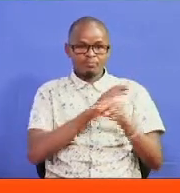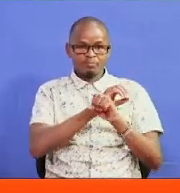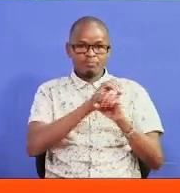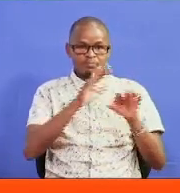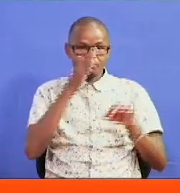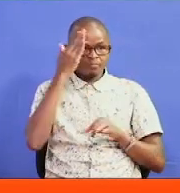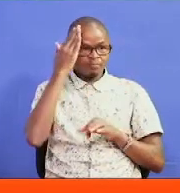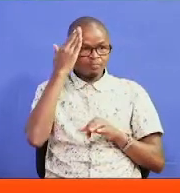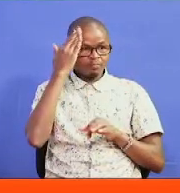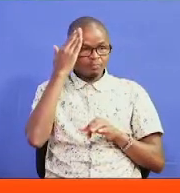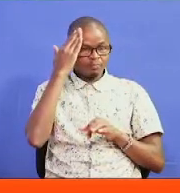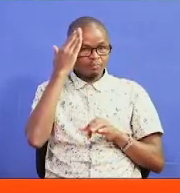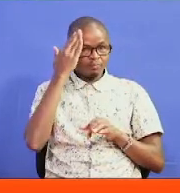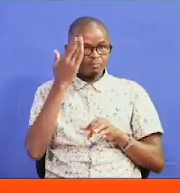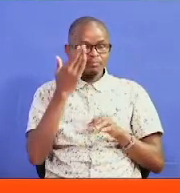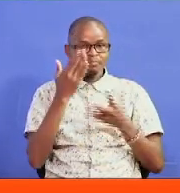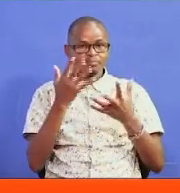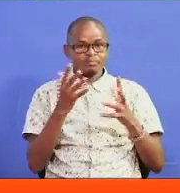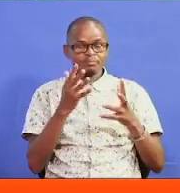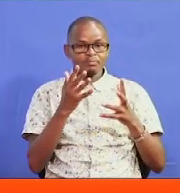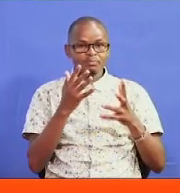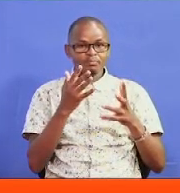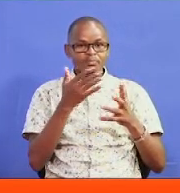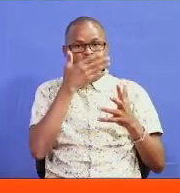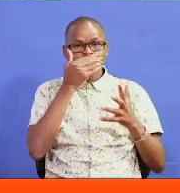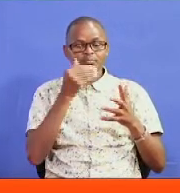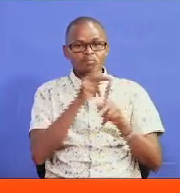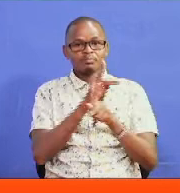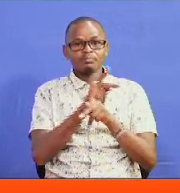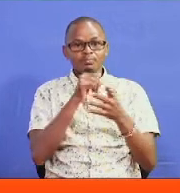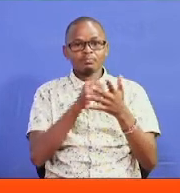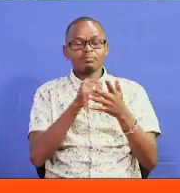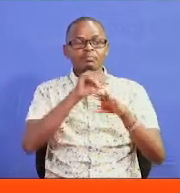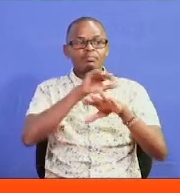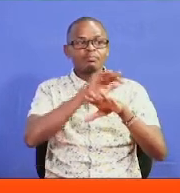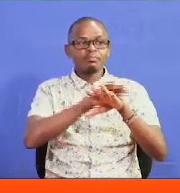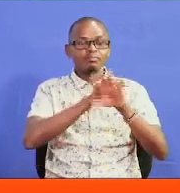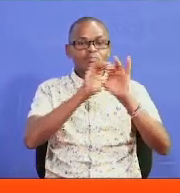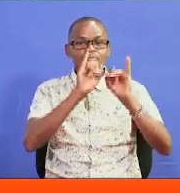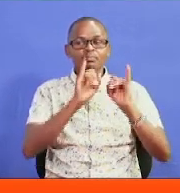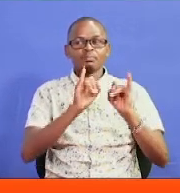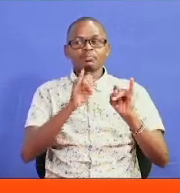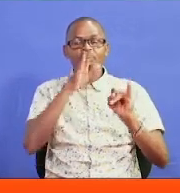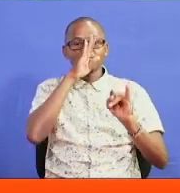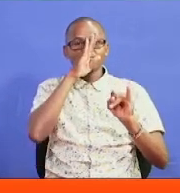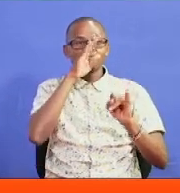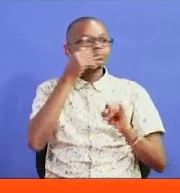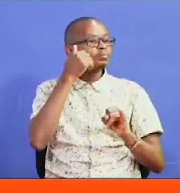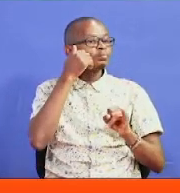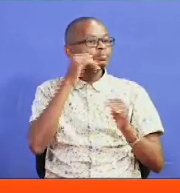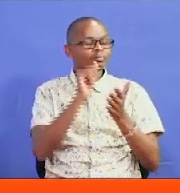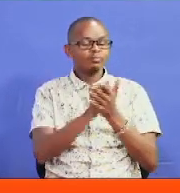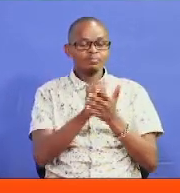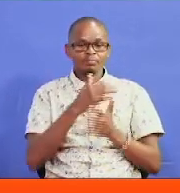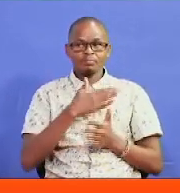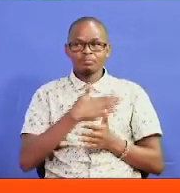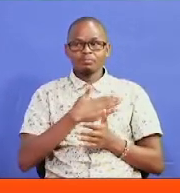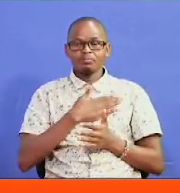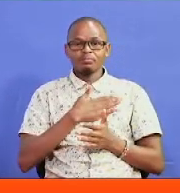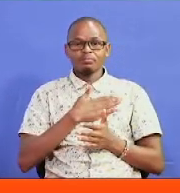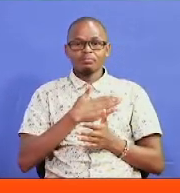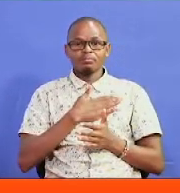know that it's really better preventing it than getting to now being sick. So that's